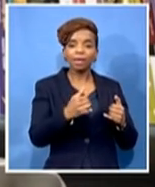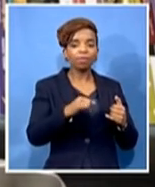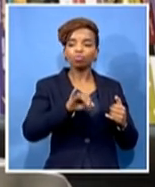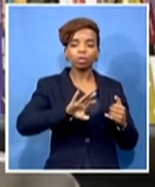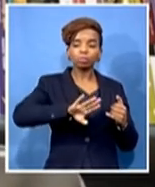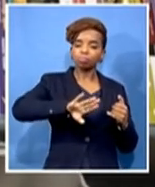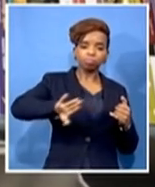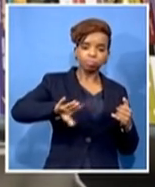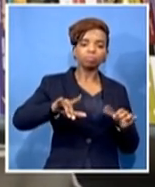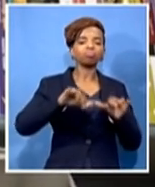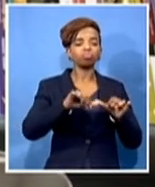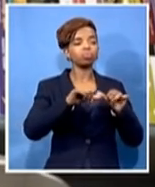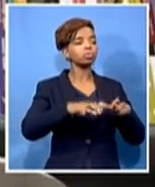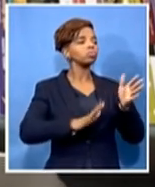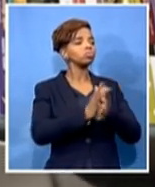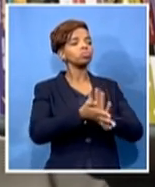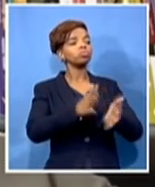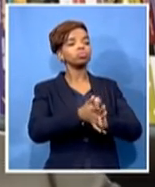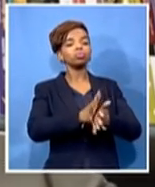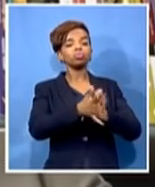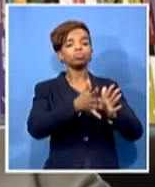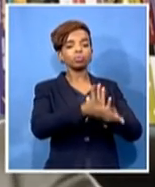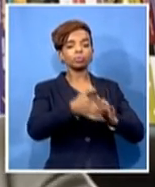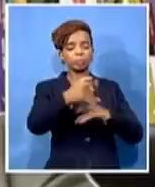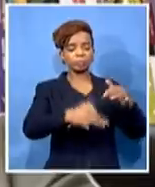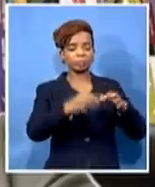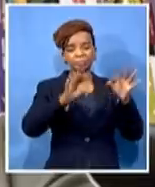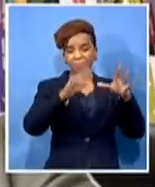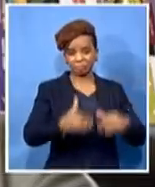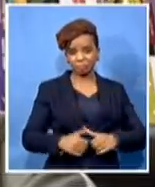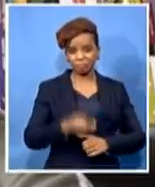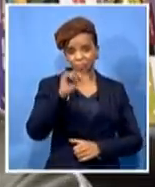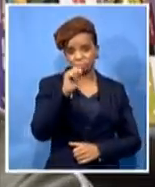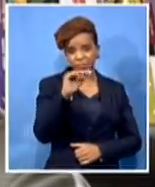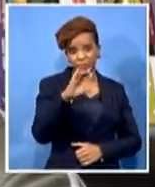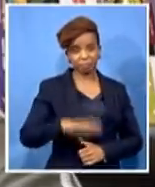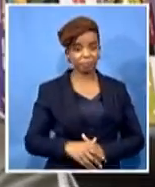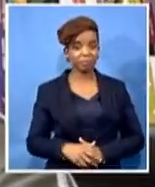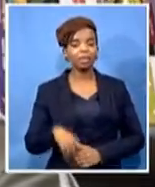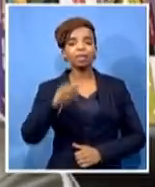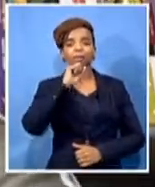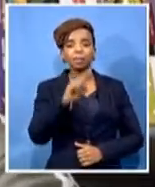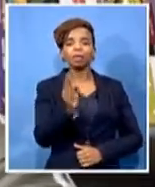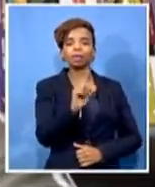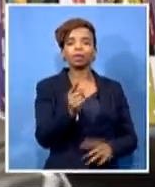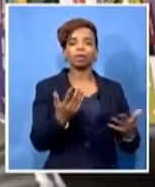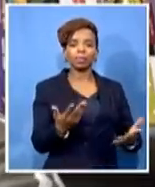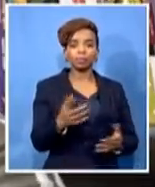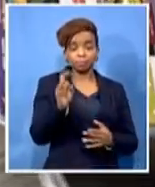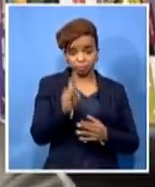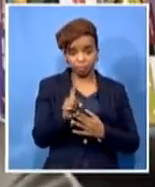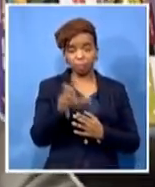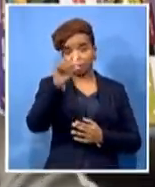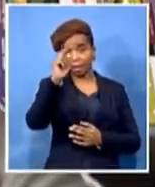party. And that is why the support of the ANC is actually going down day by